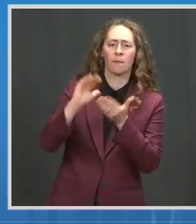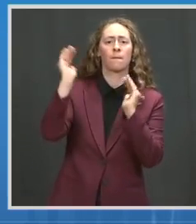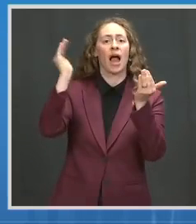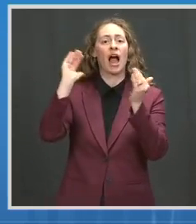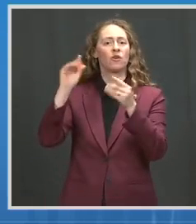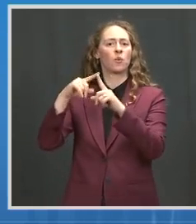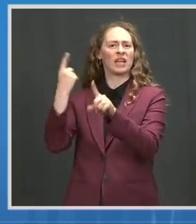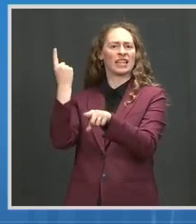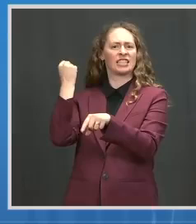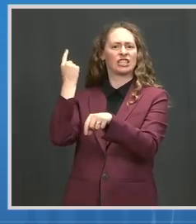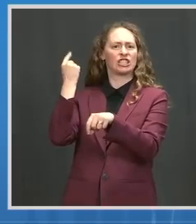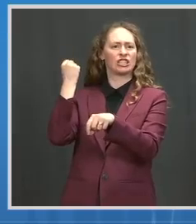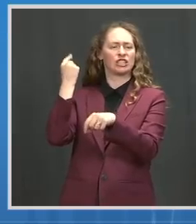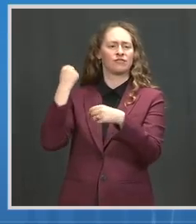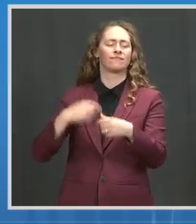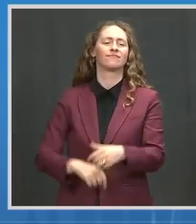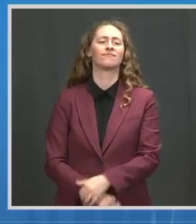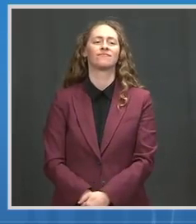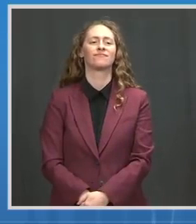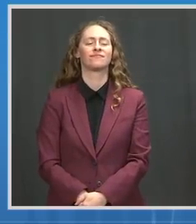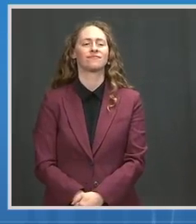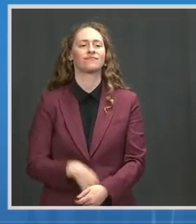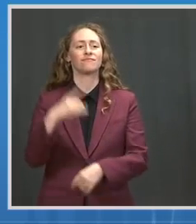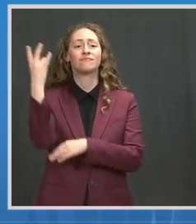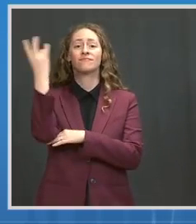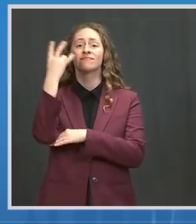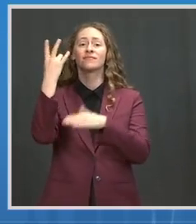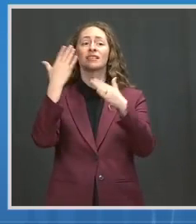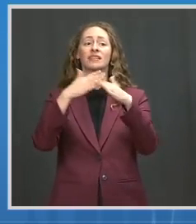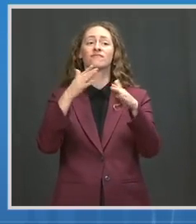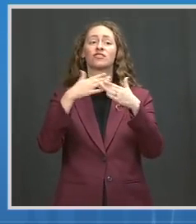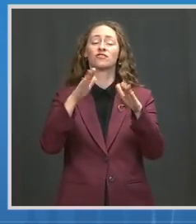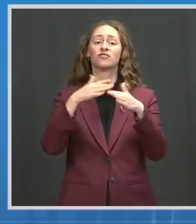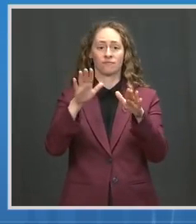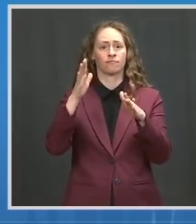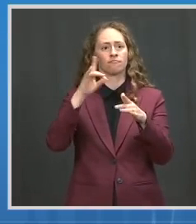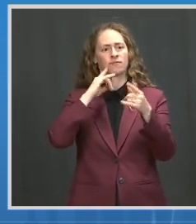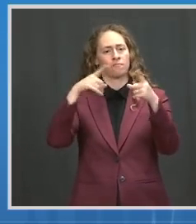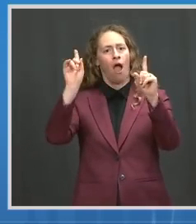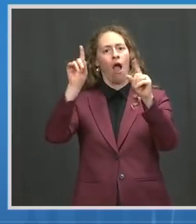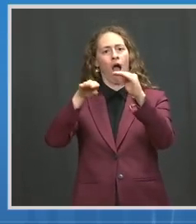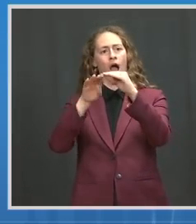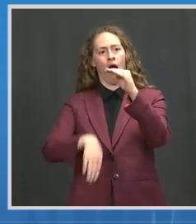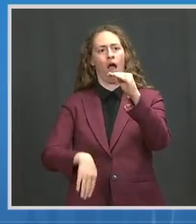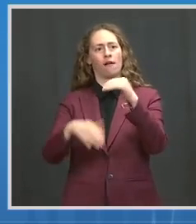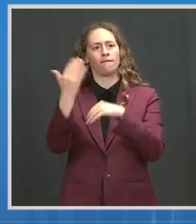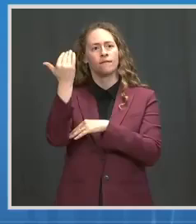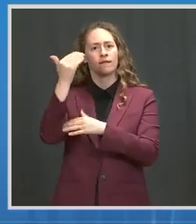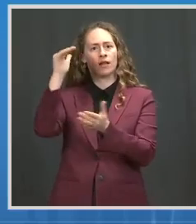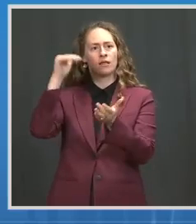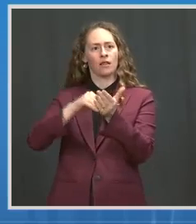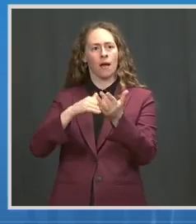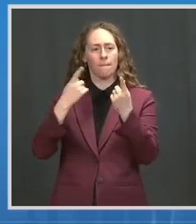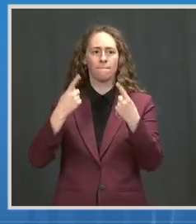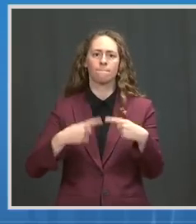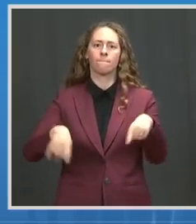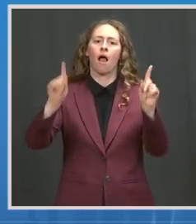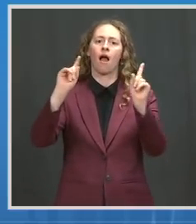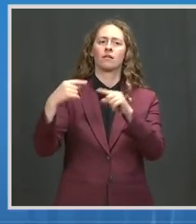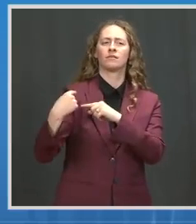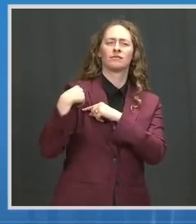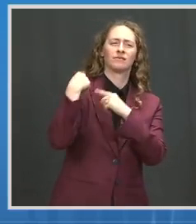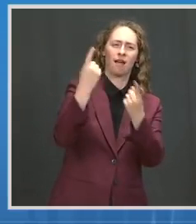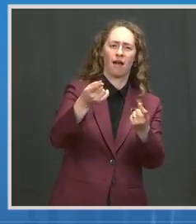7-day average of cases has been less than 15,000 since March 27th, 2020. In other